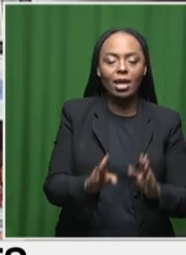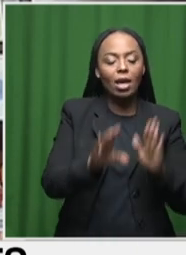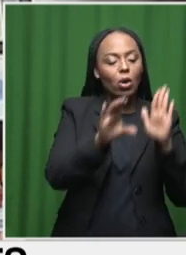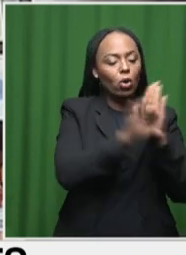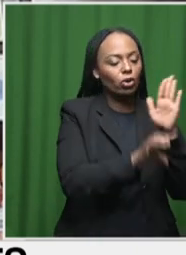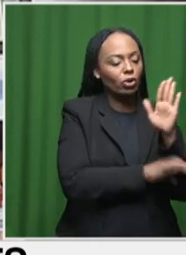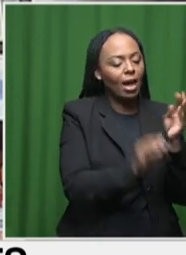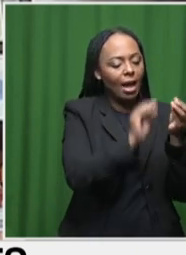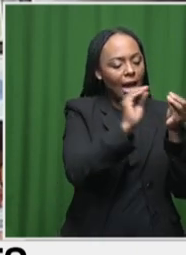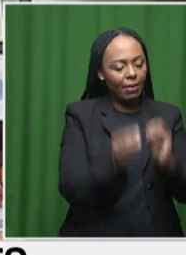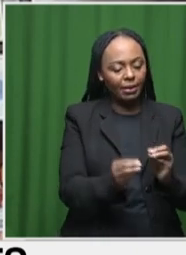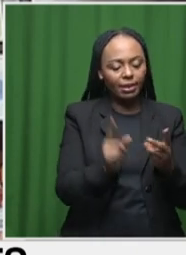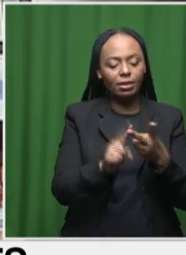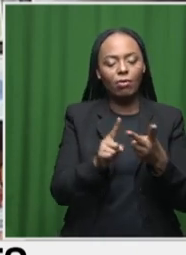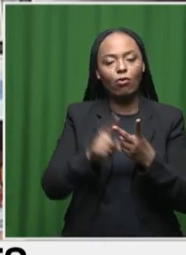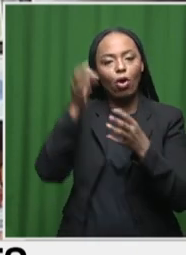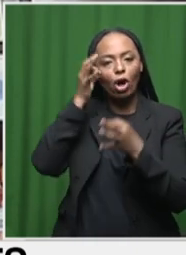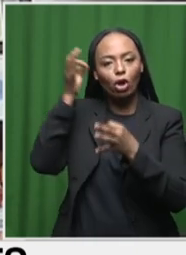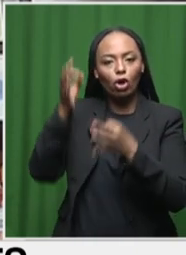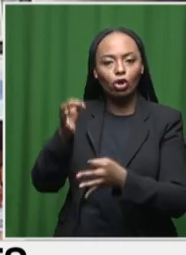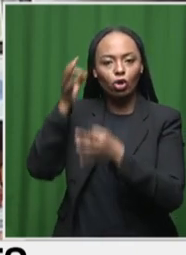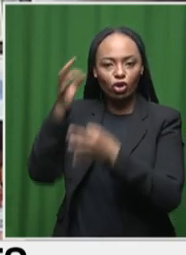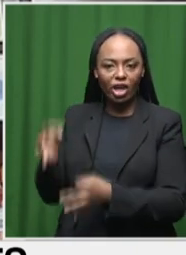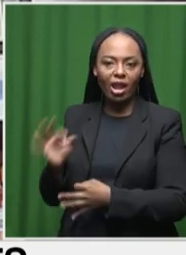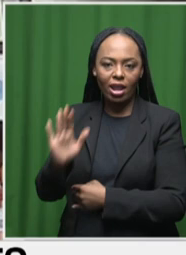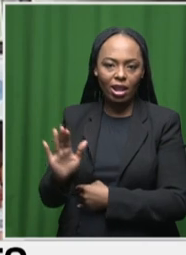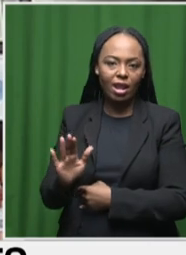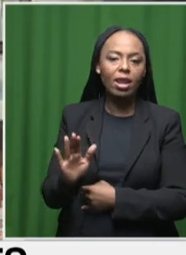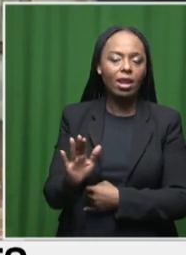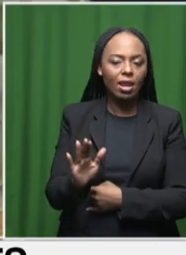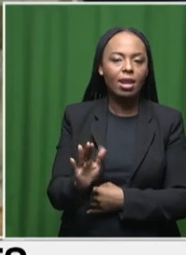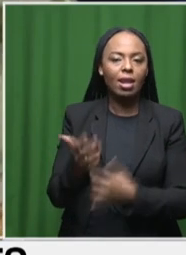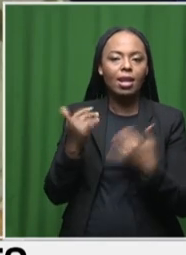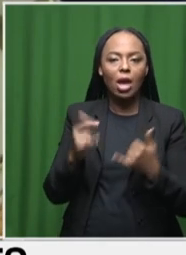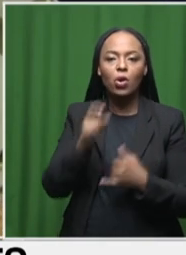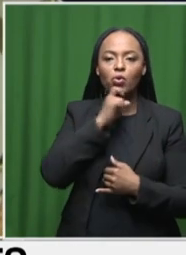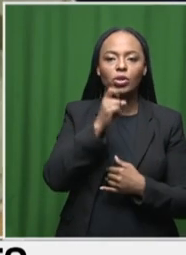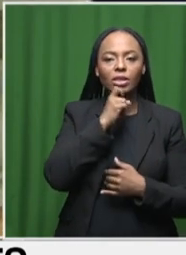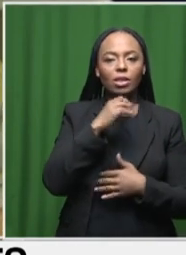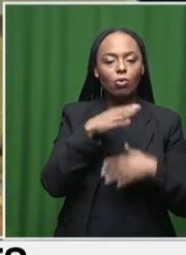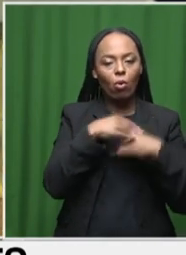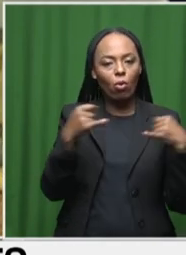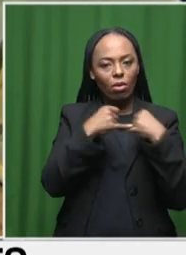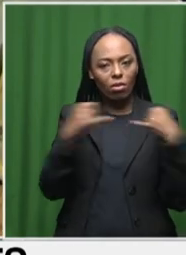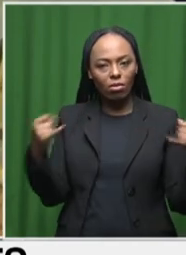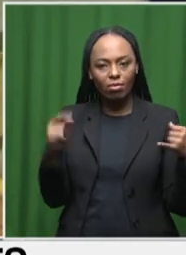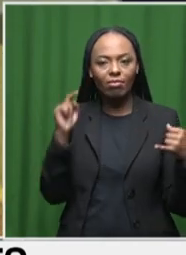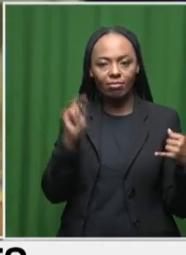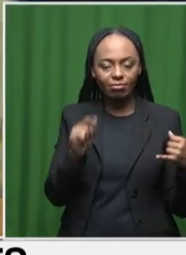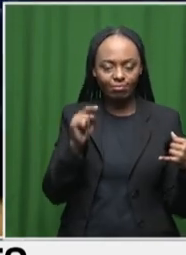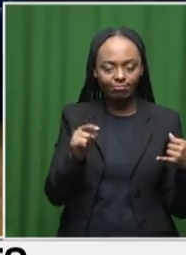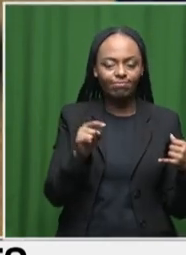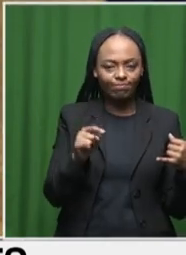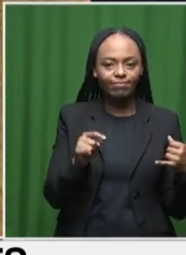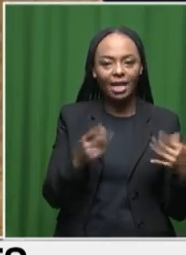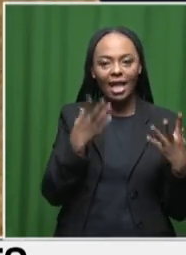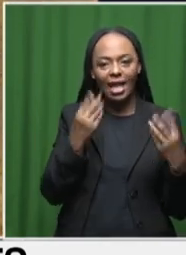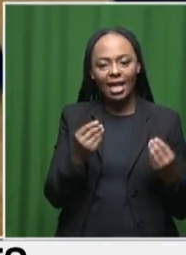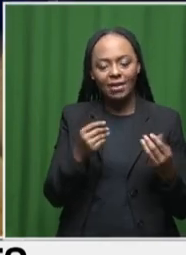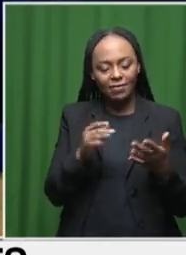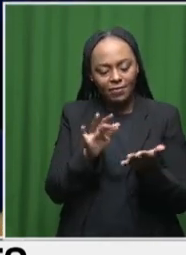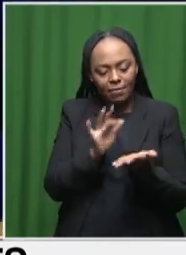and for the resolutions. They'll be using a device, a very simple handheld device, which has a yes or no